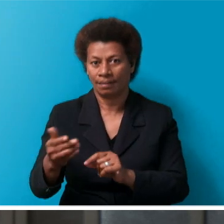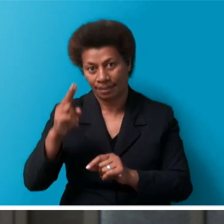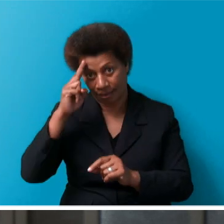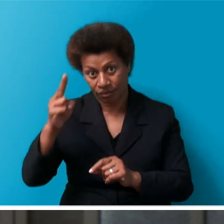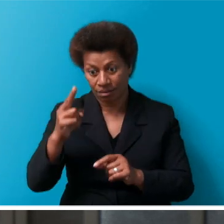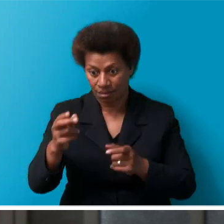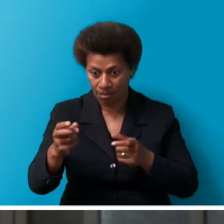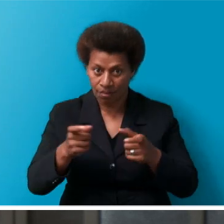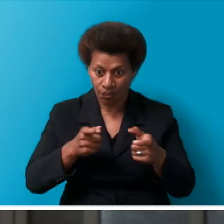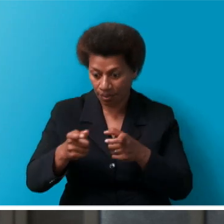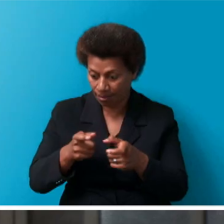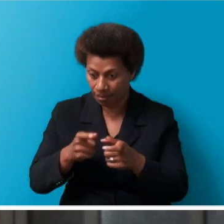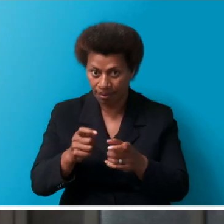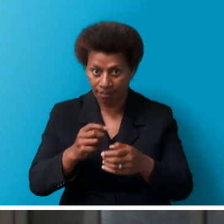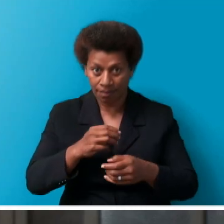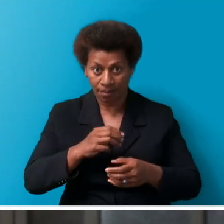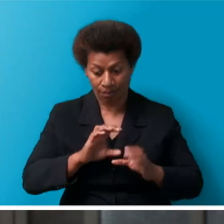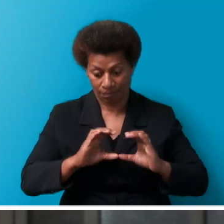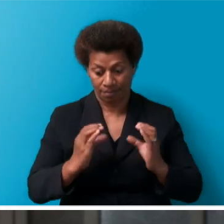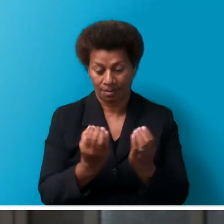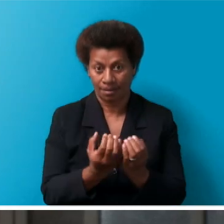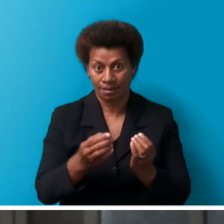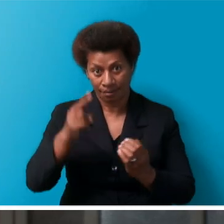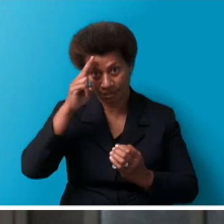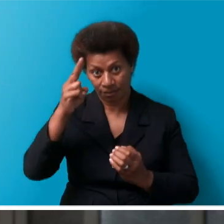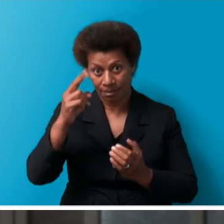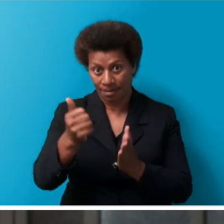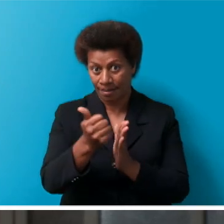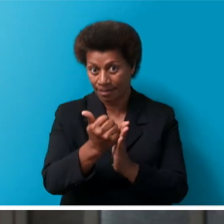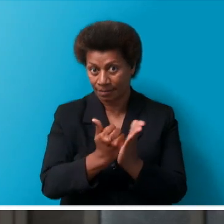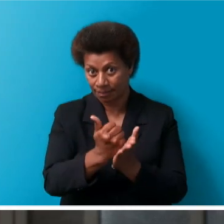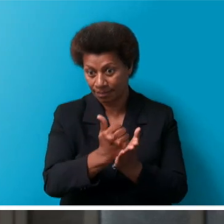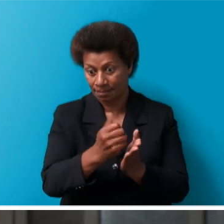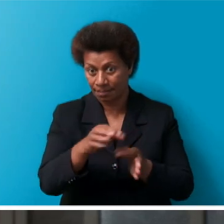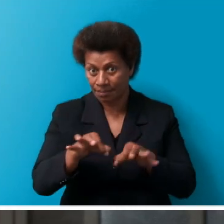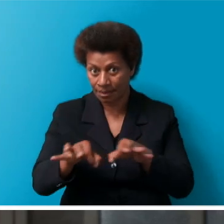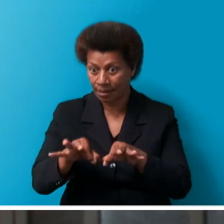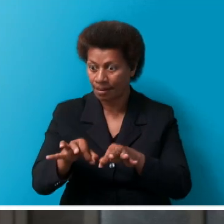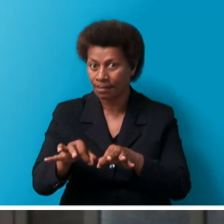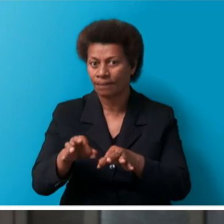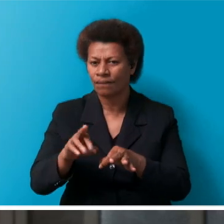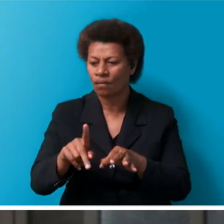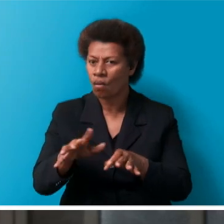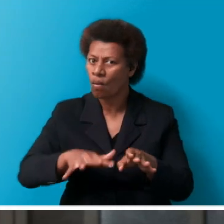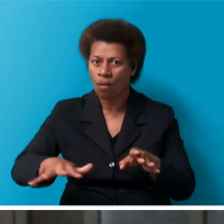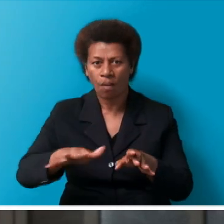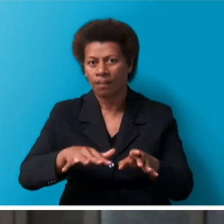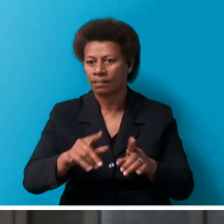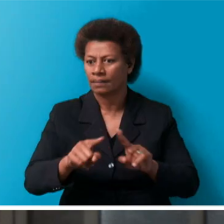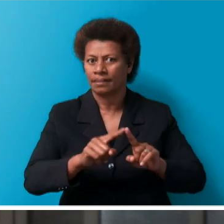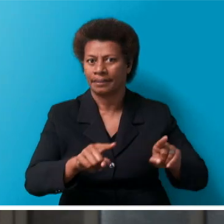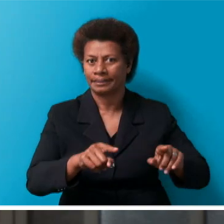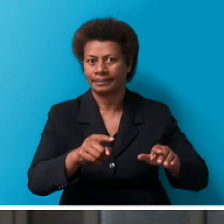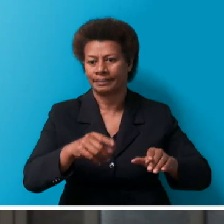been revived, and we are working on developing national action plan for prevention of all forms of abuse, all forms of